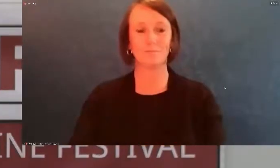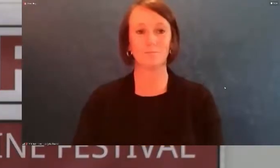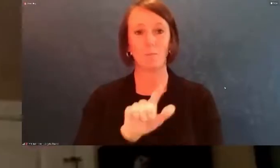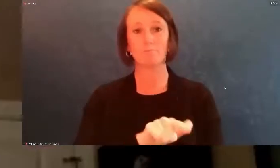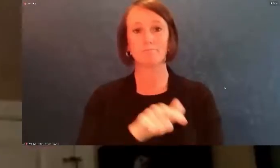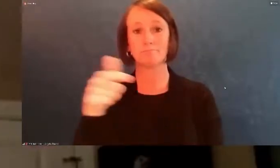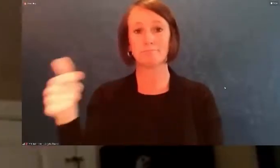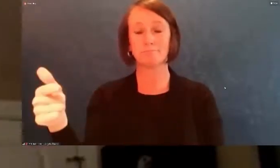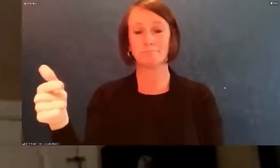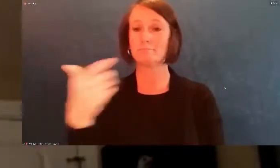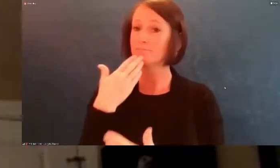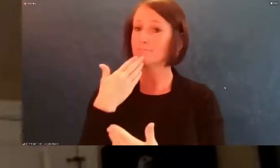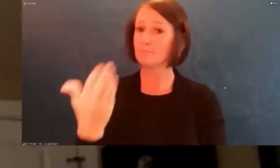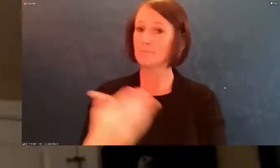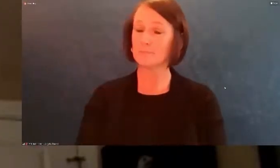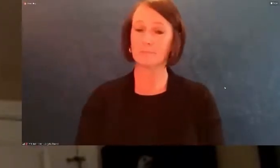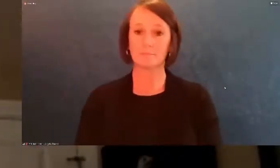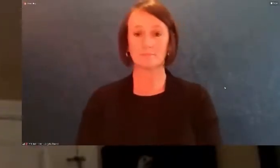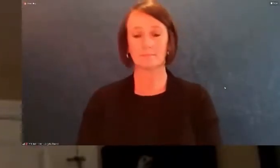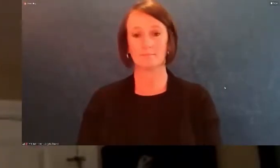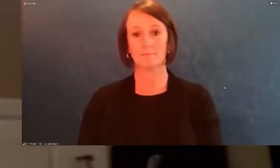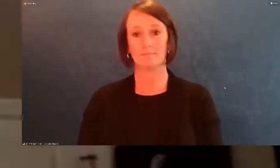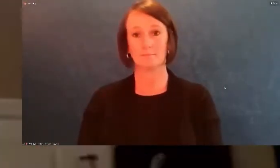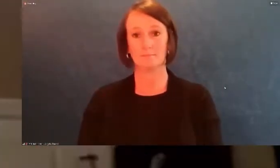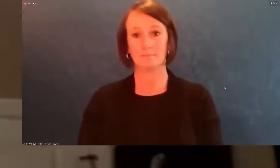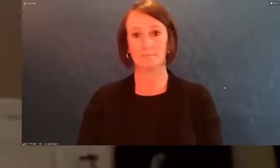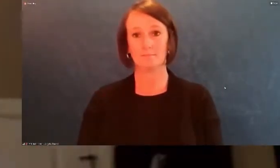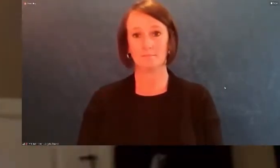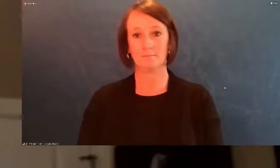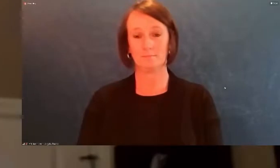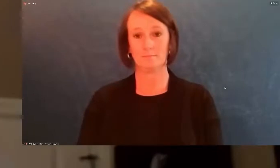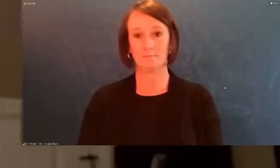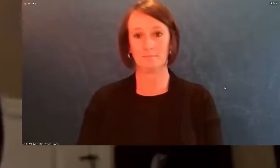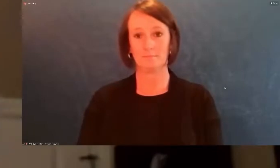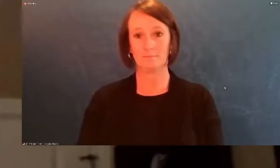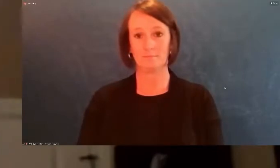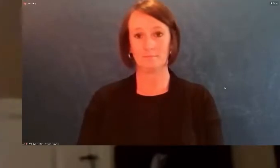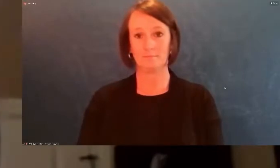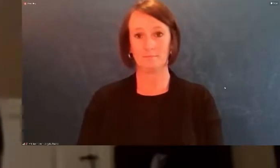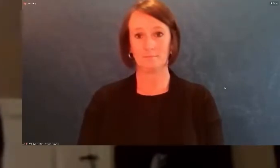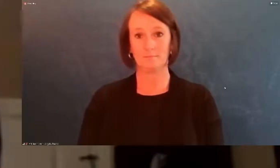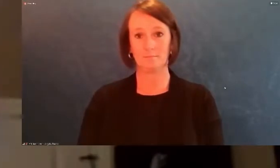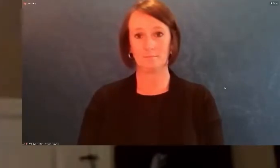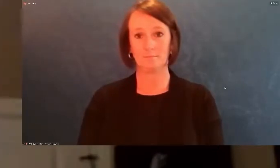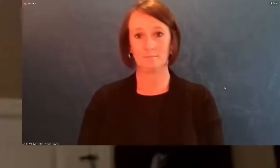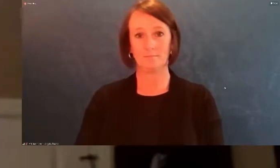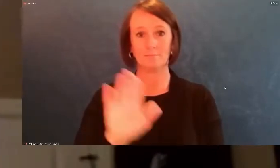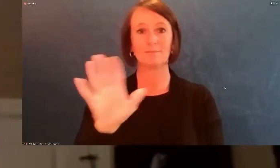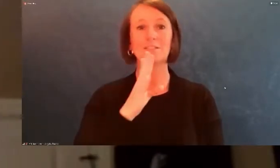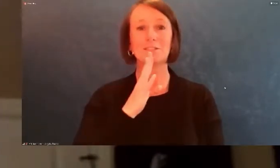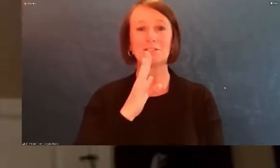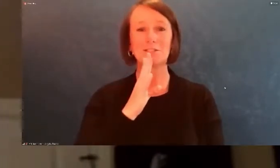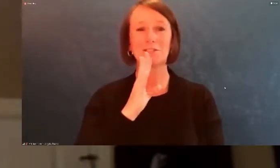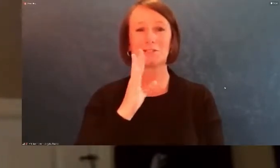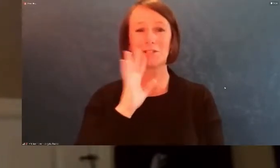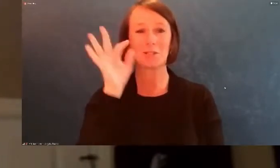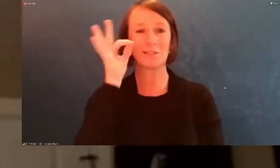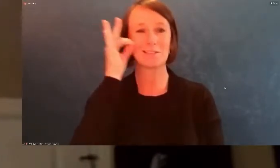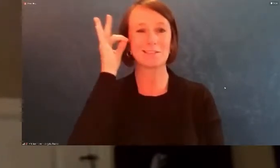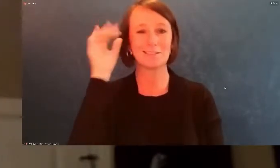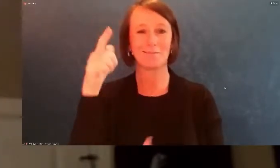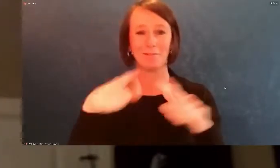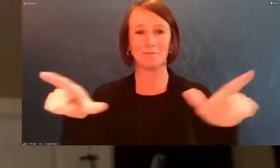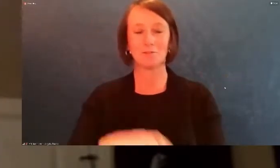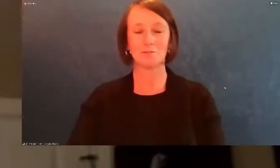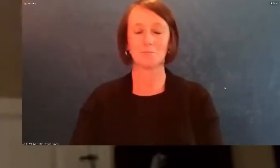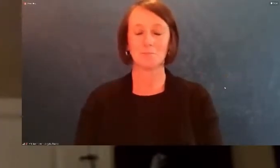Richard. Thank you. Wonderful. Masi Cho, Dante, Danate, Sagya Masi. My friends, thank you very much for being here